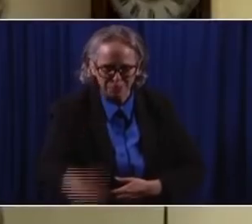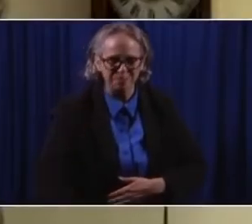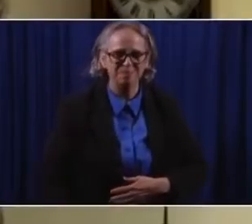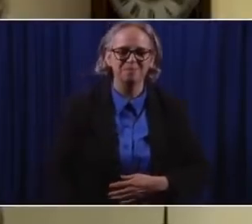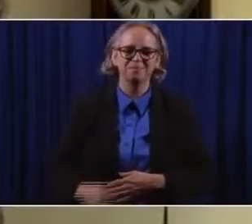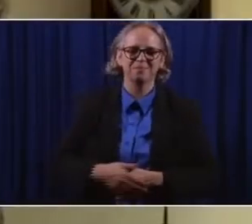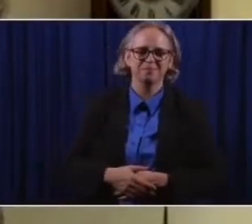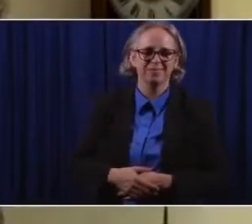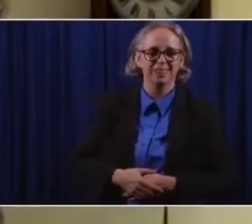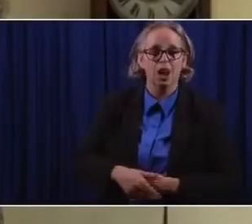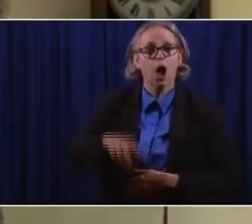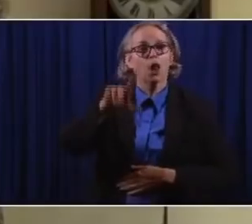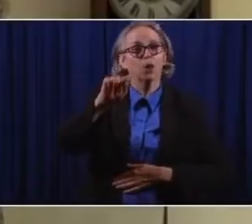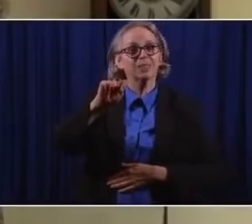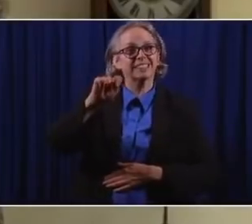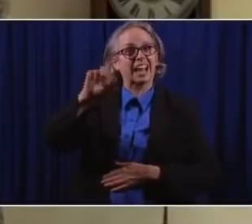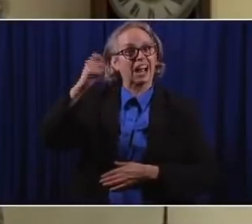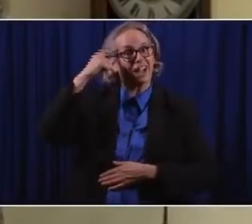Governor.